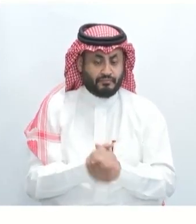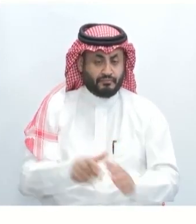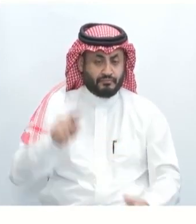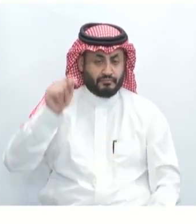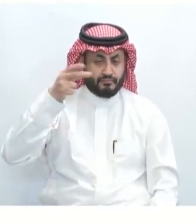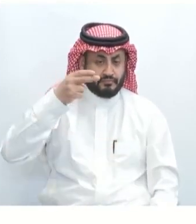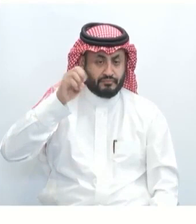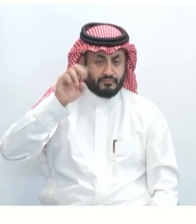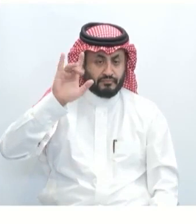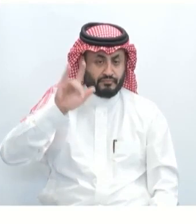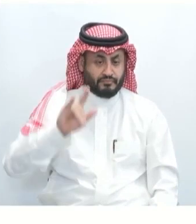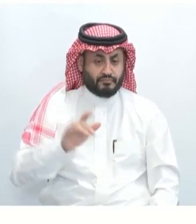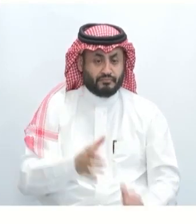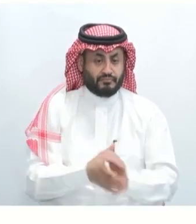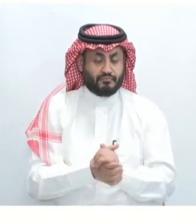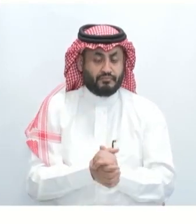they?